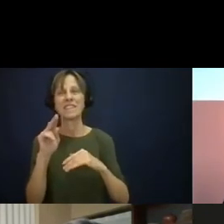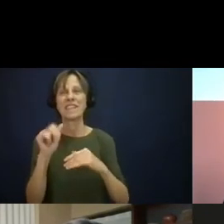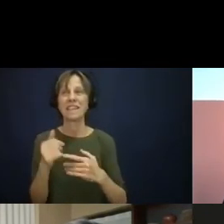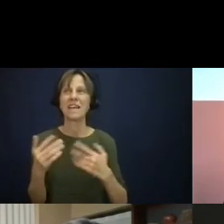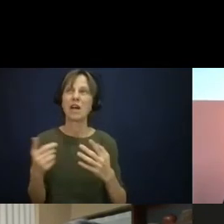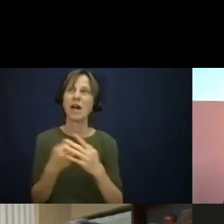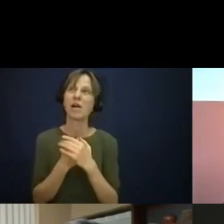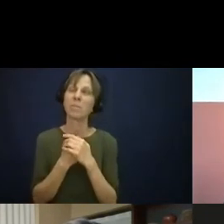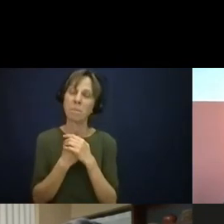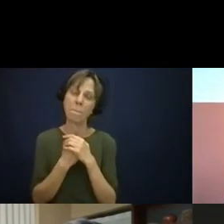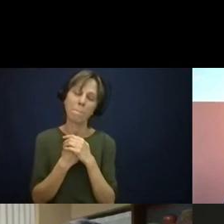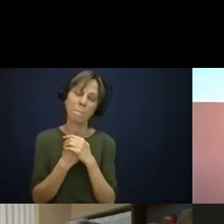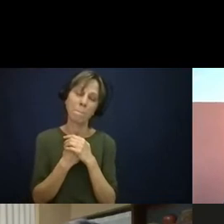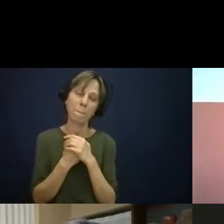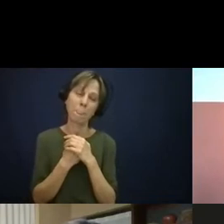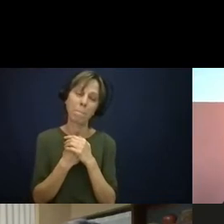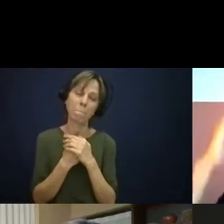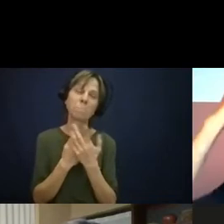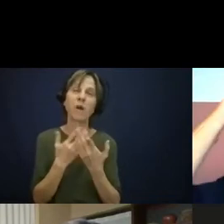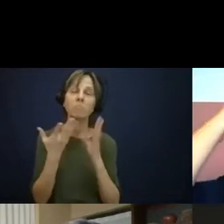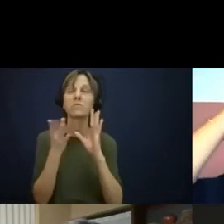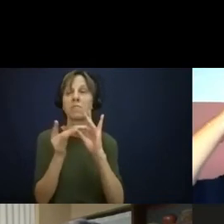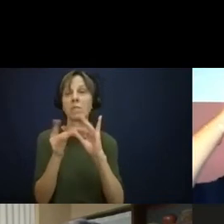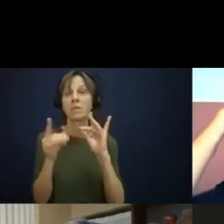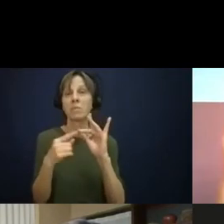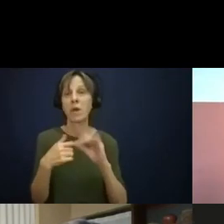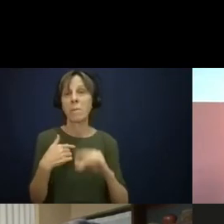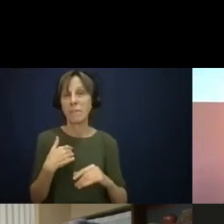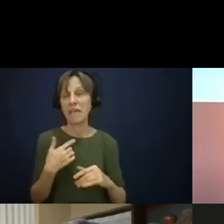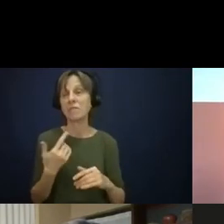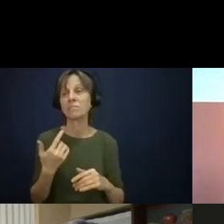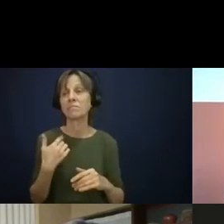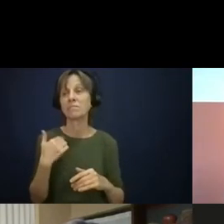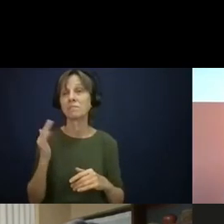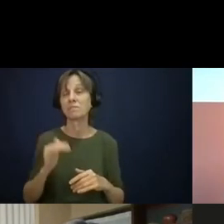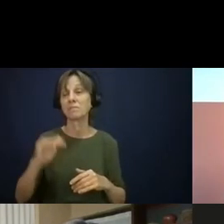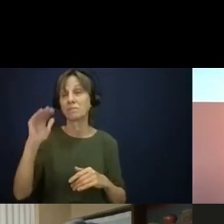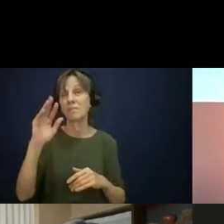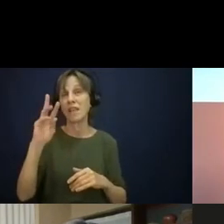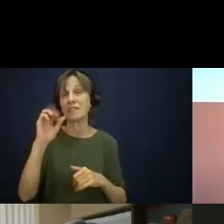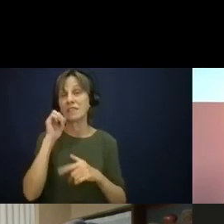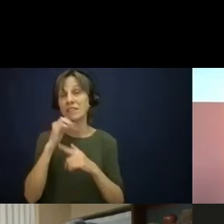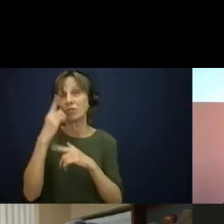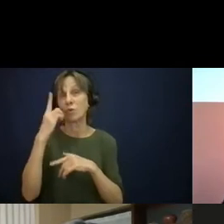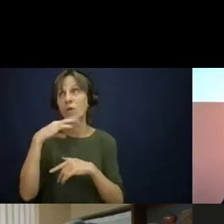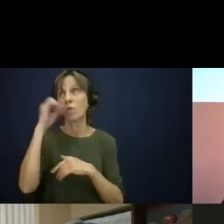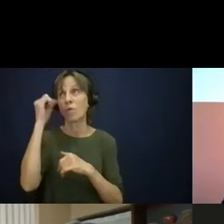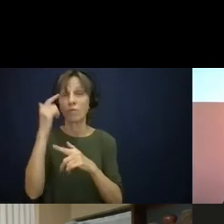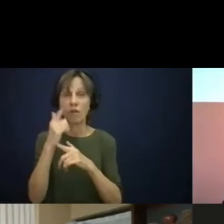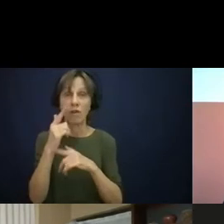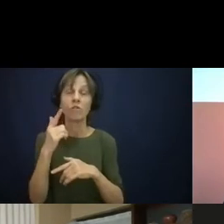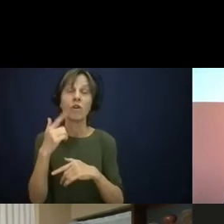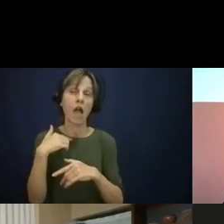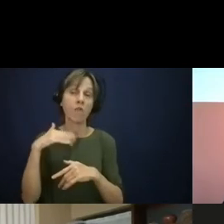A little bit about me is that I grew up with 6 sisters and 1 older brother, and I grew up in a home with the mother and the